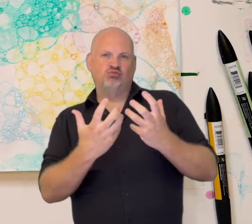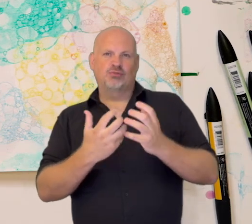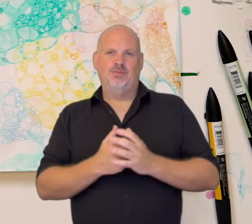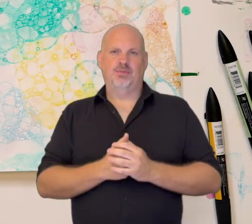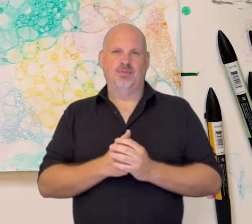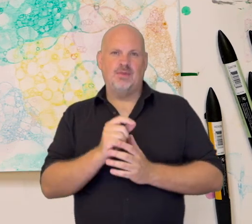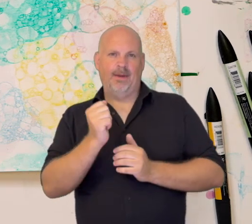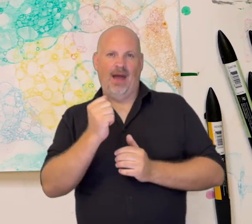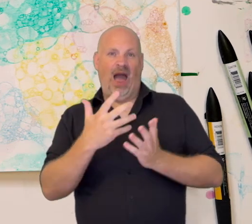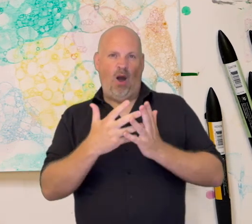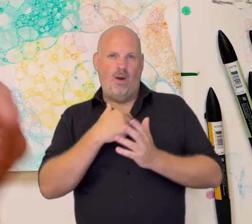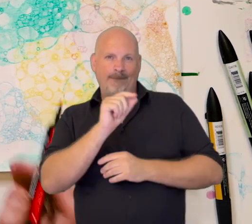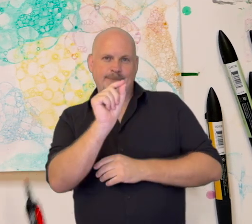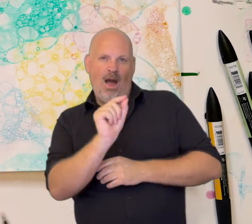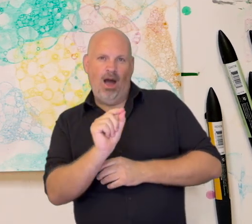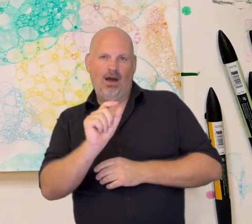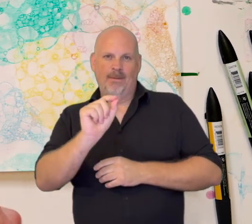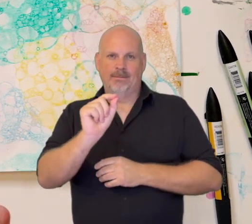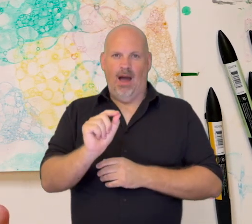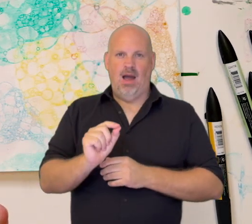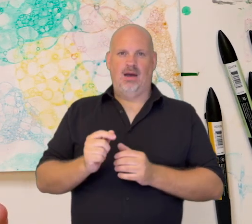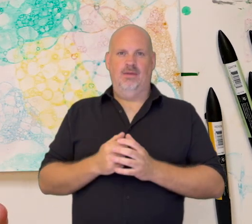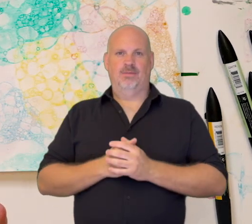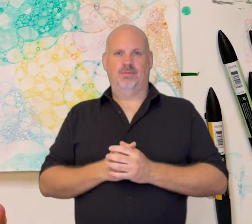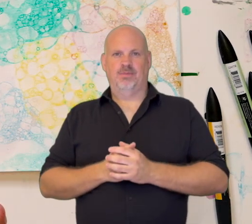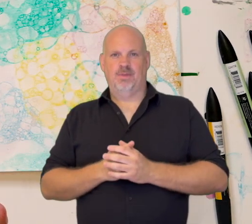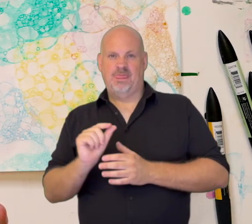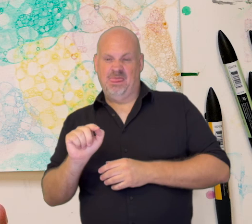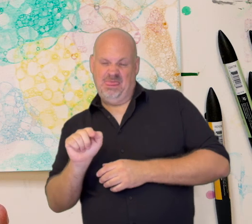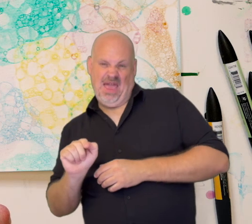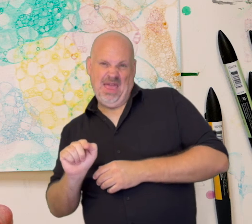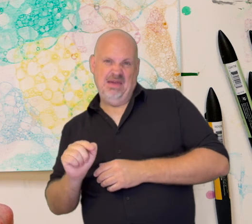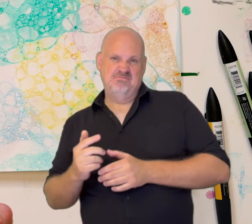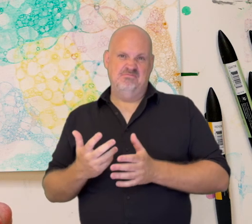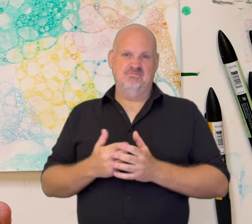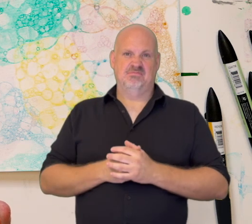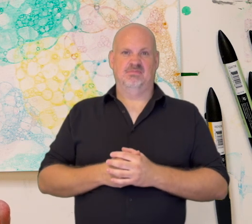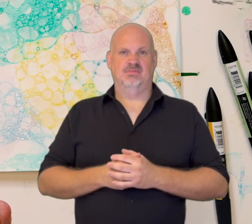by doing some marks there, like that. Maybe one down here.